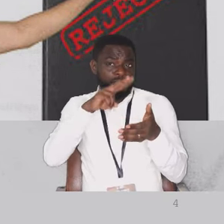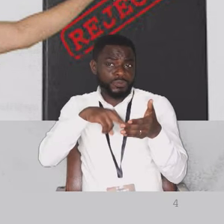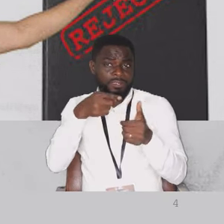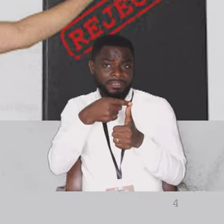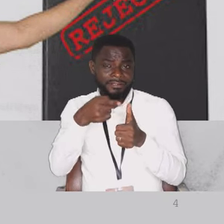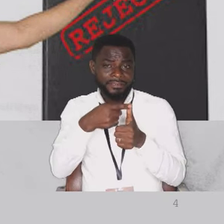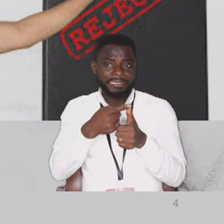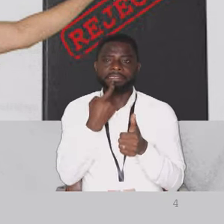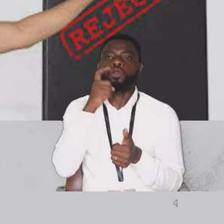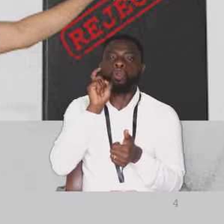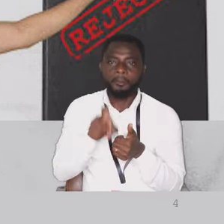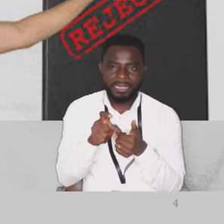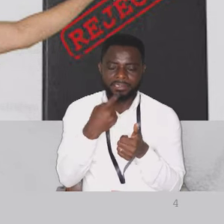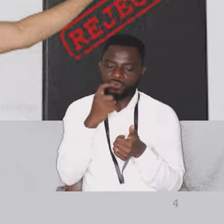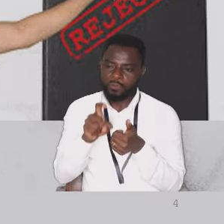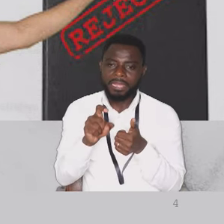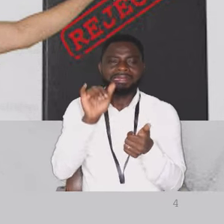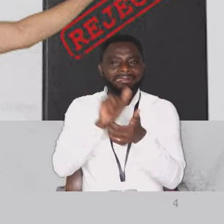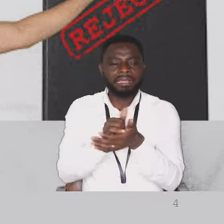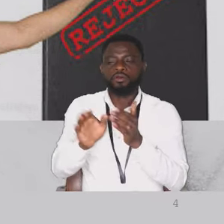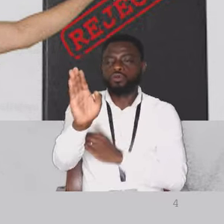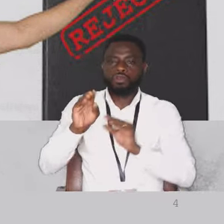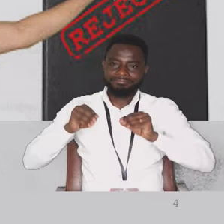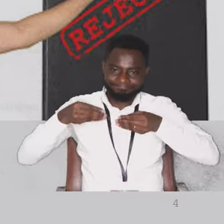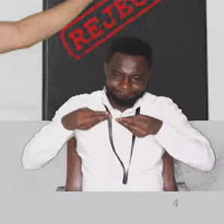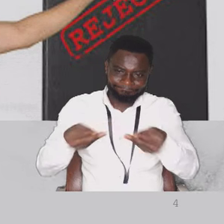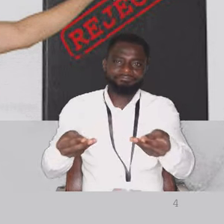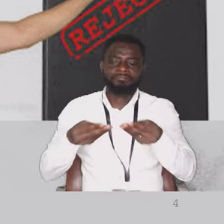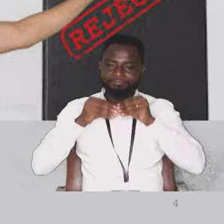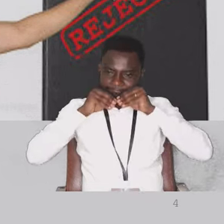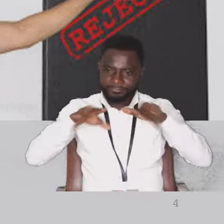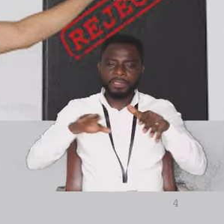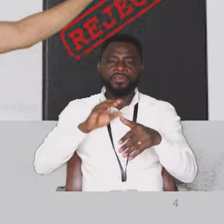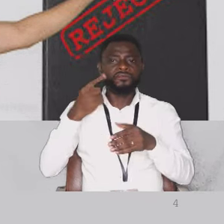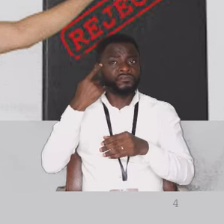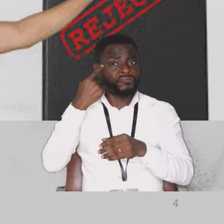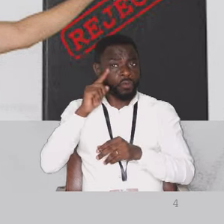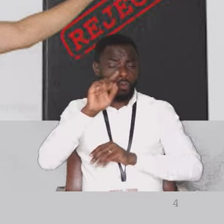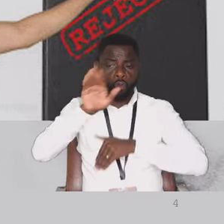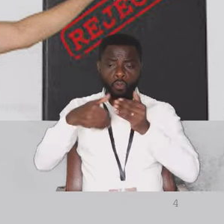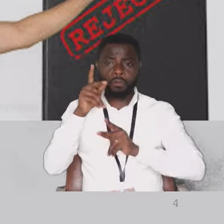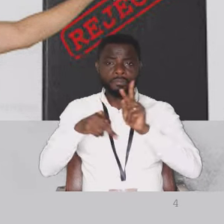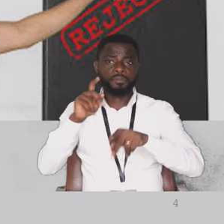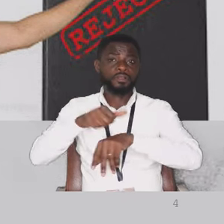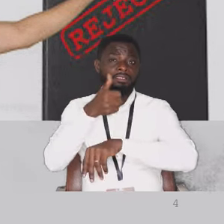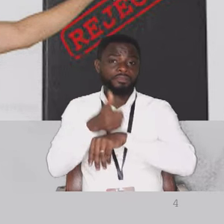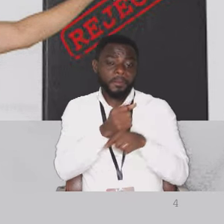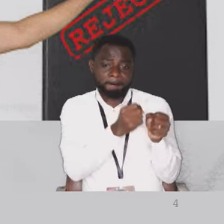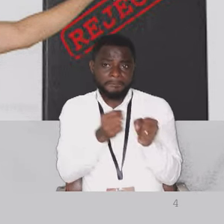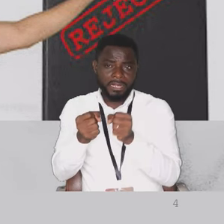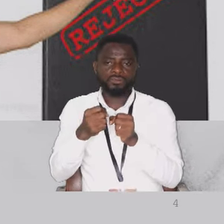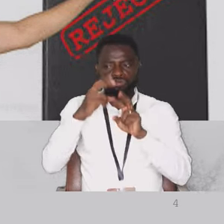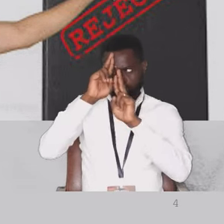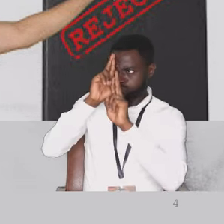is a command that God gives for people in authority to recognize his supremacy and